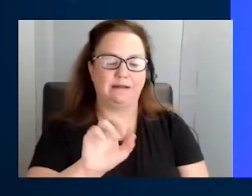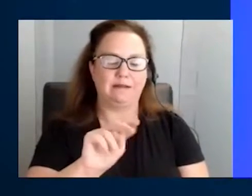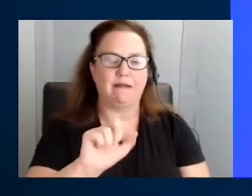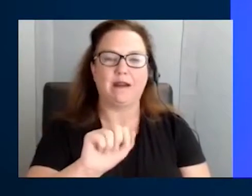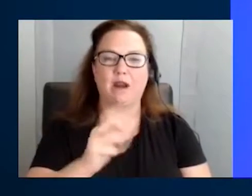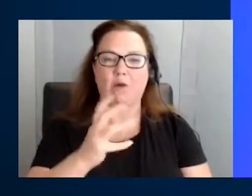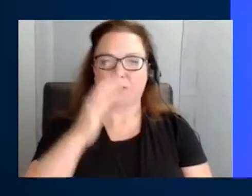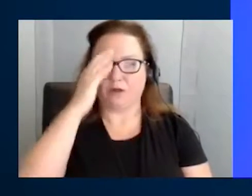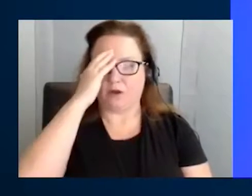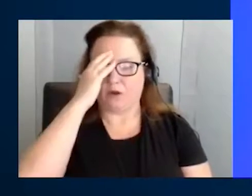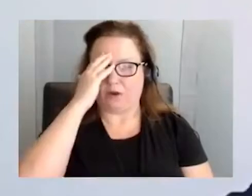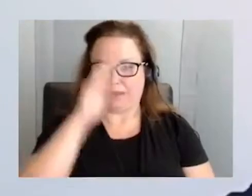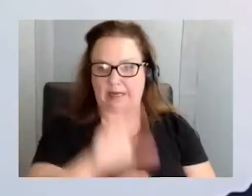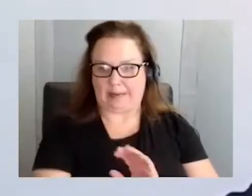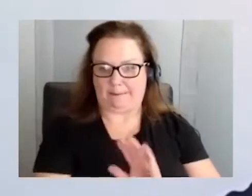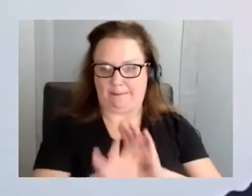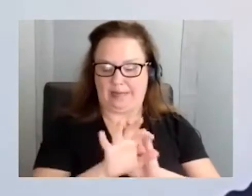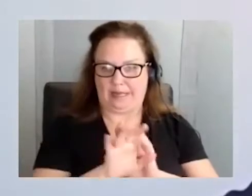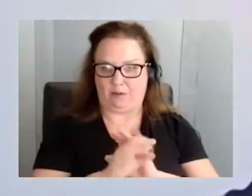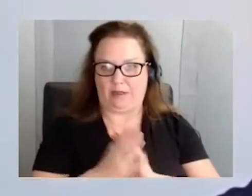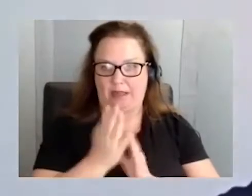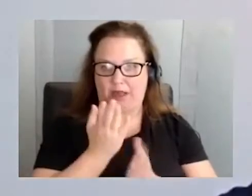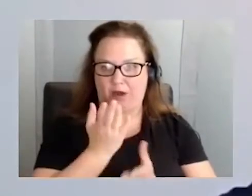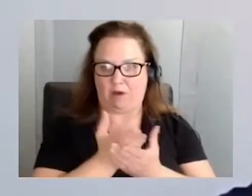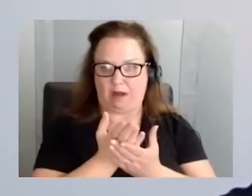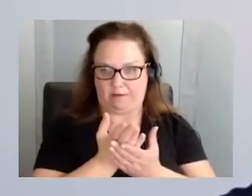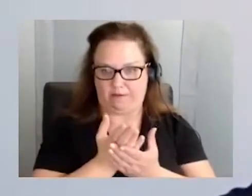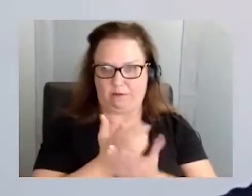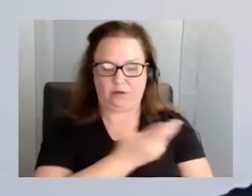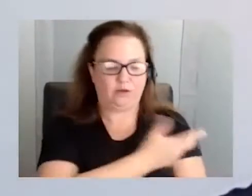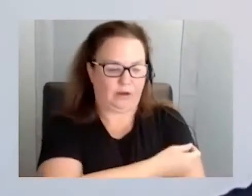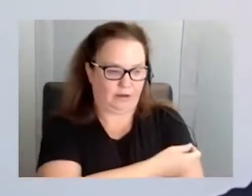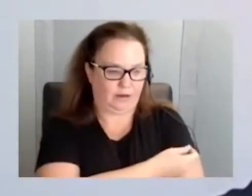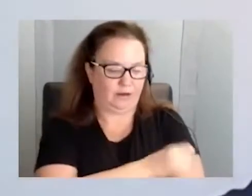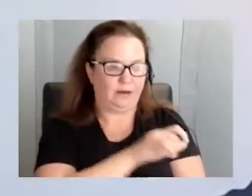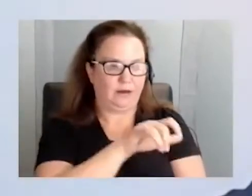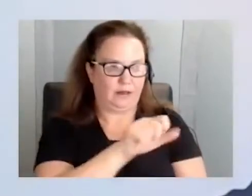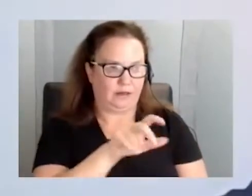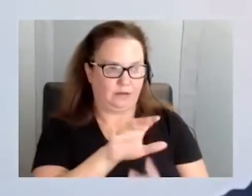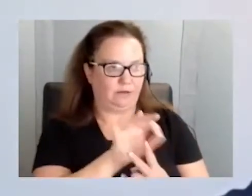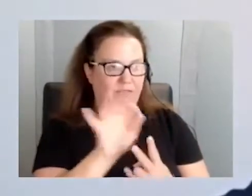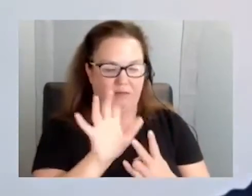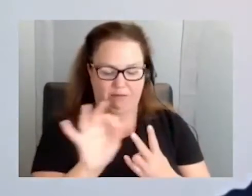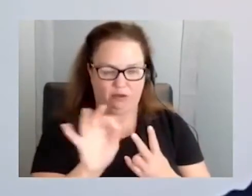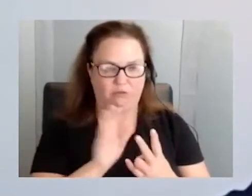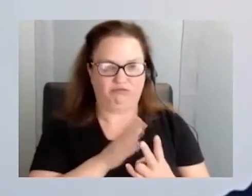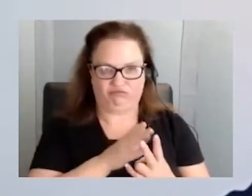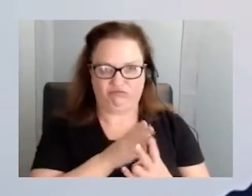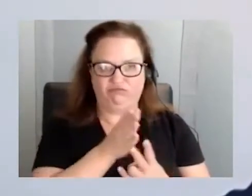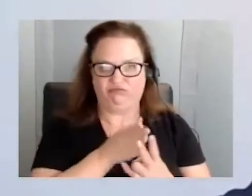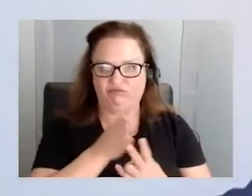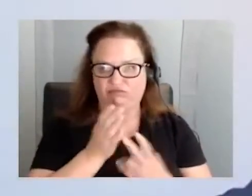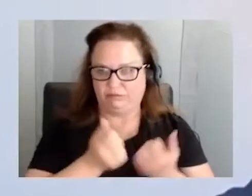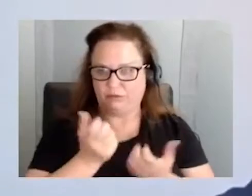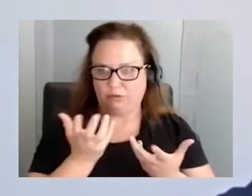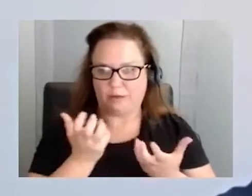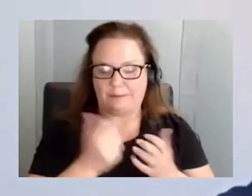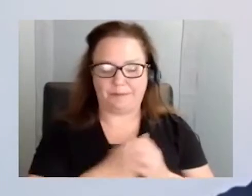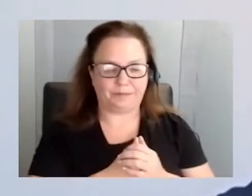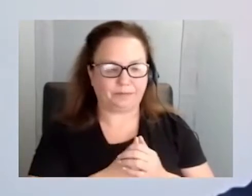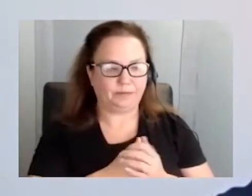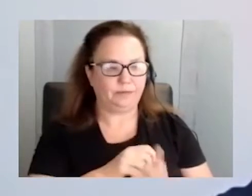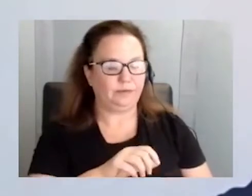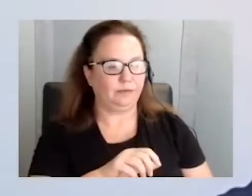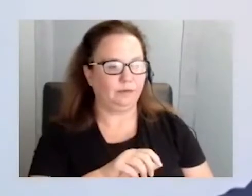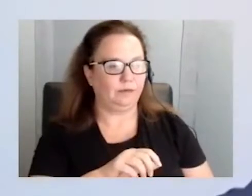shot they get at the Speedway? Yes, you can choose between the 2 shots that are available. And then Stephanie, I